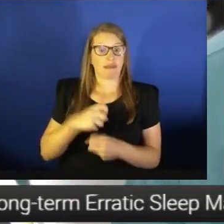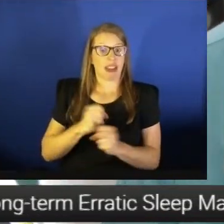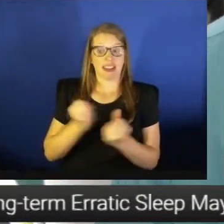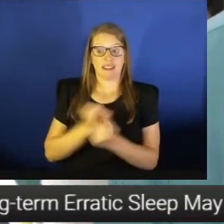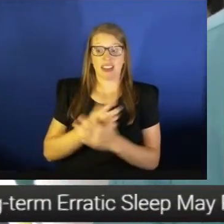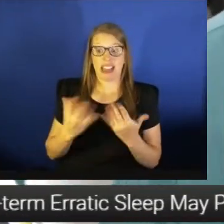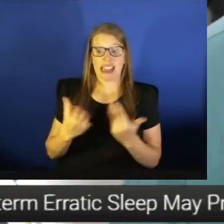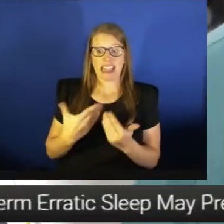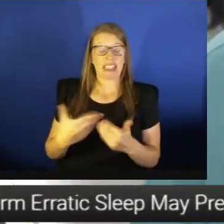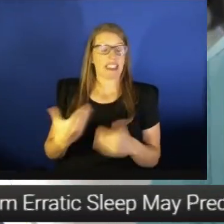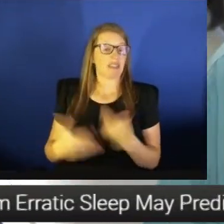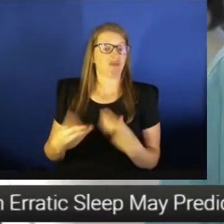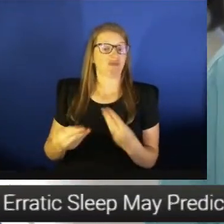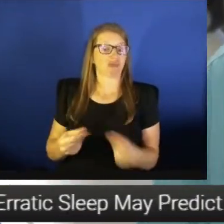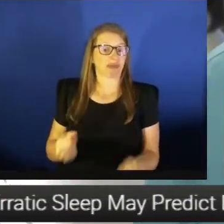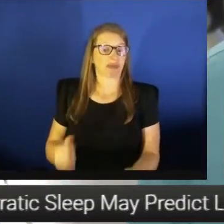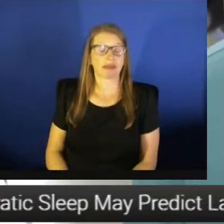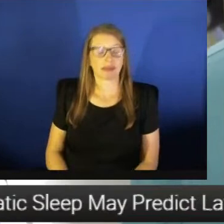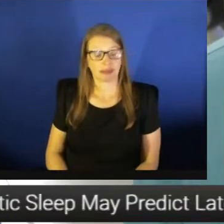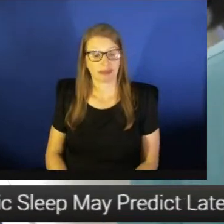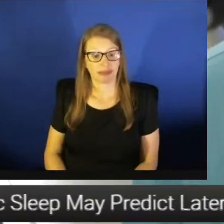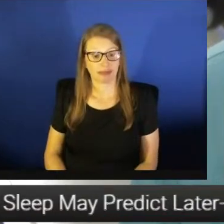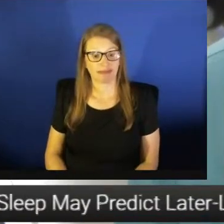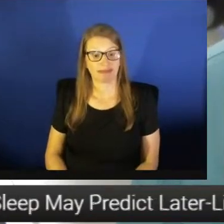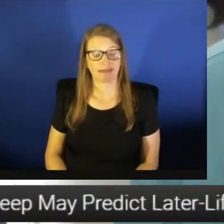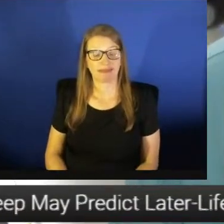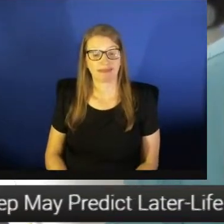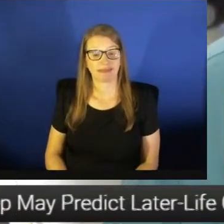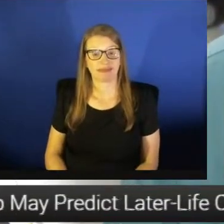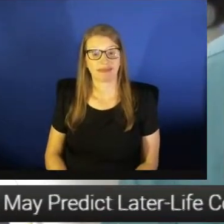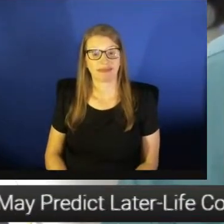And, you know, it's being